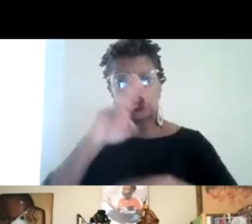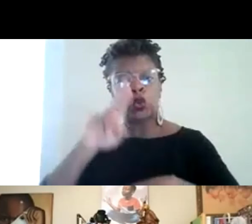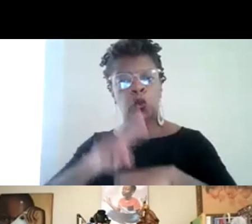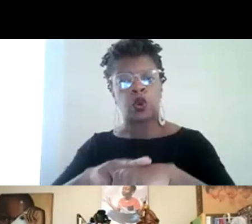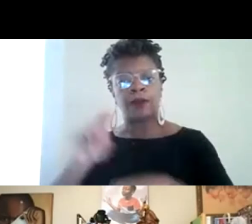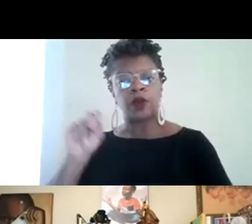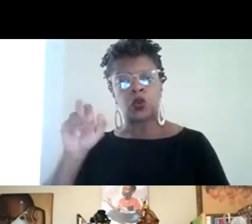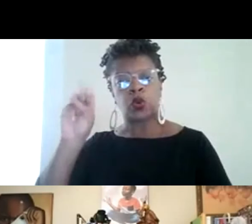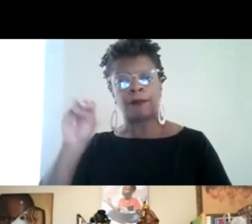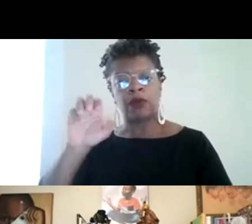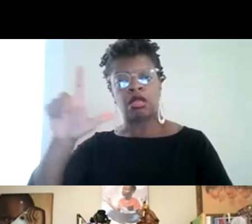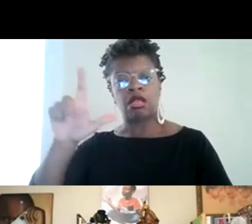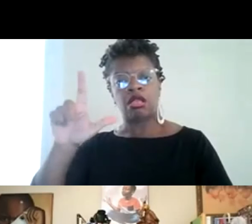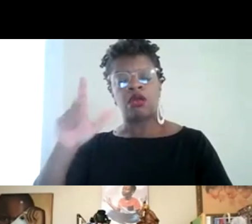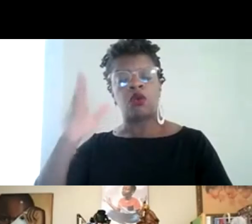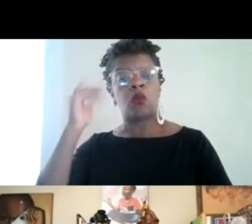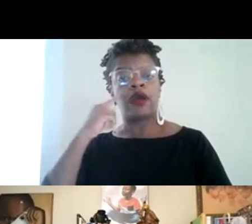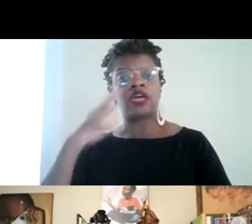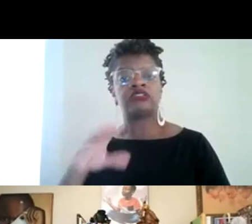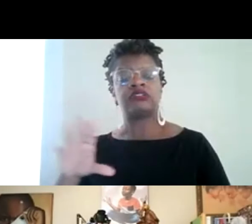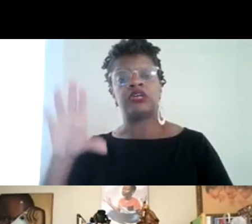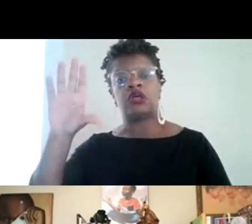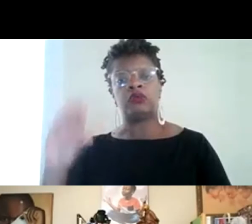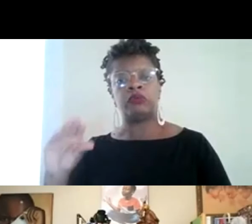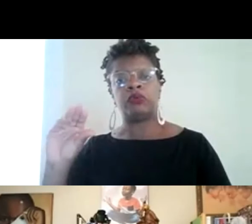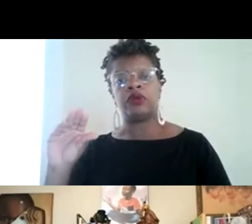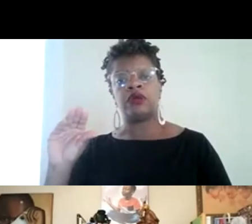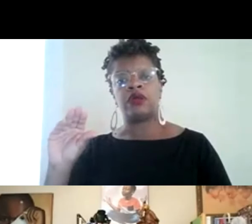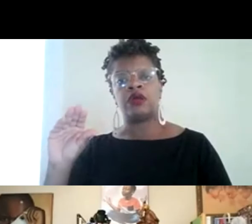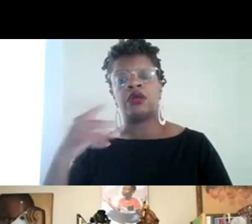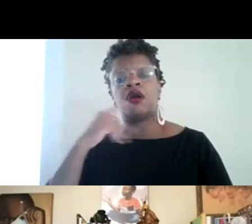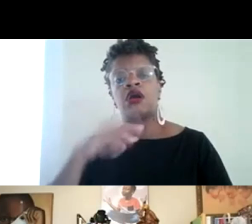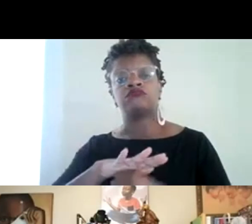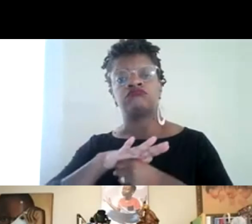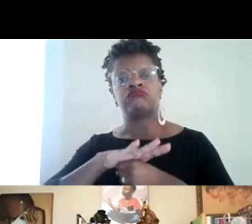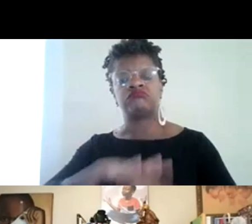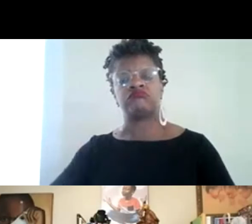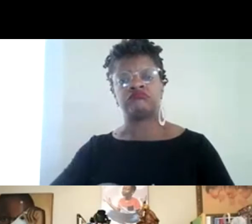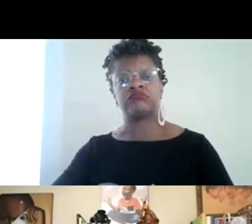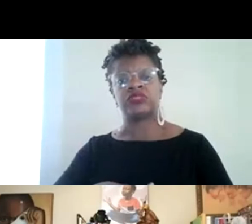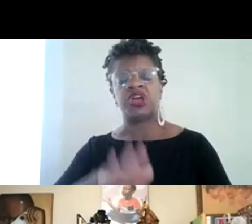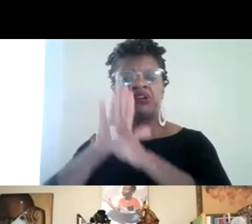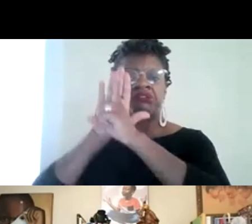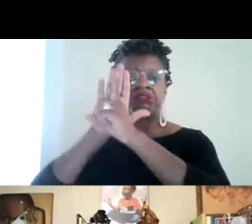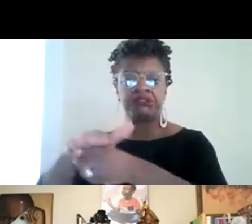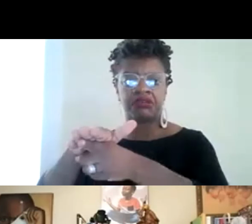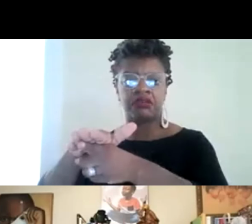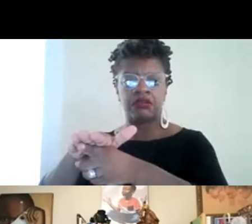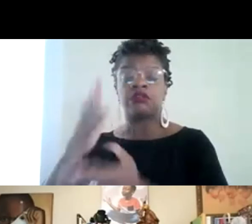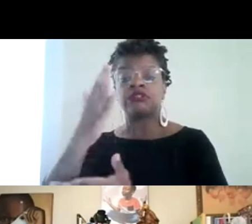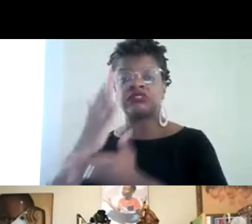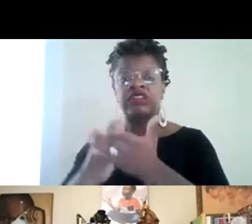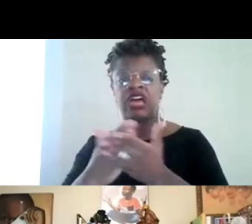both marginalize, to oppress, in some instances repress, and in others objectify and